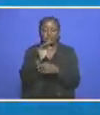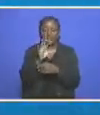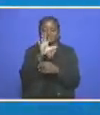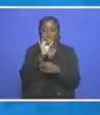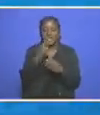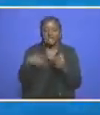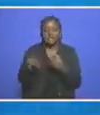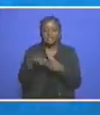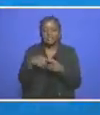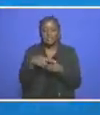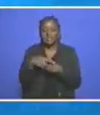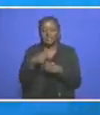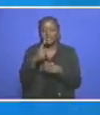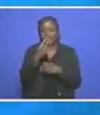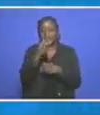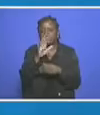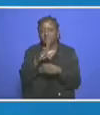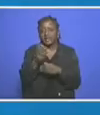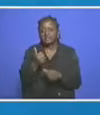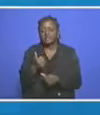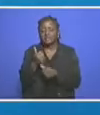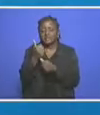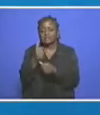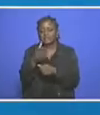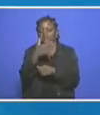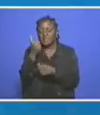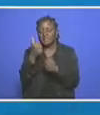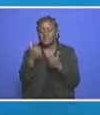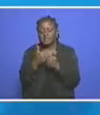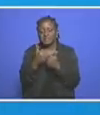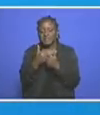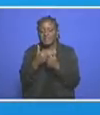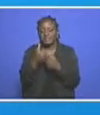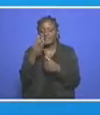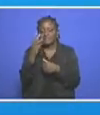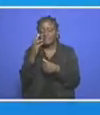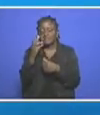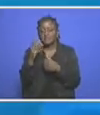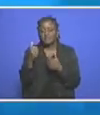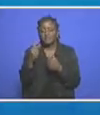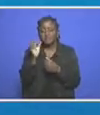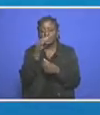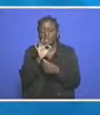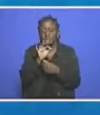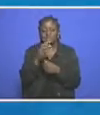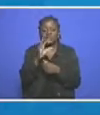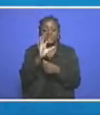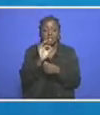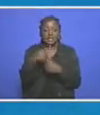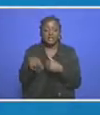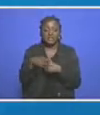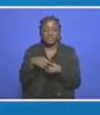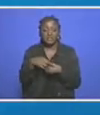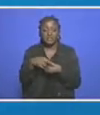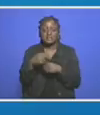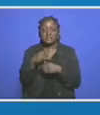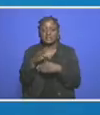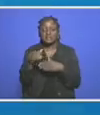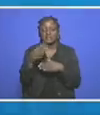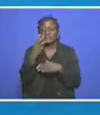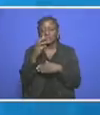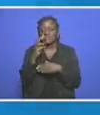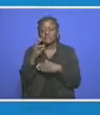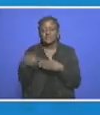games. His best game came on August 16th with 16 points and 9 rebounds, while his 16 rebounds hauled in on August